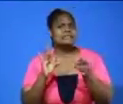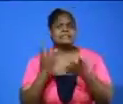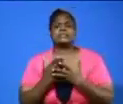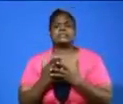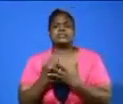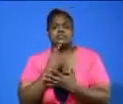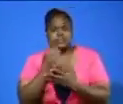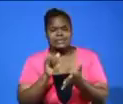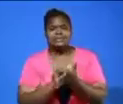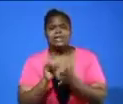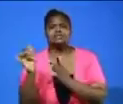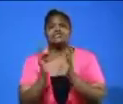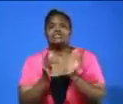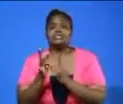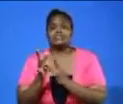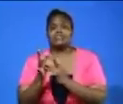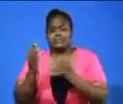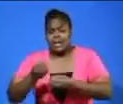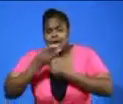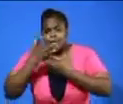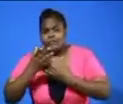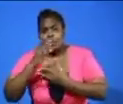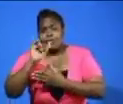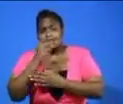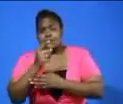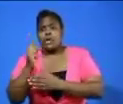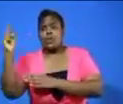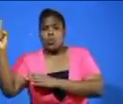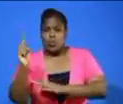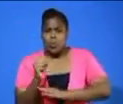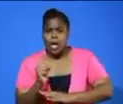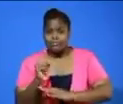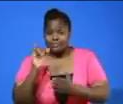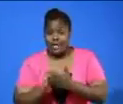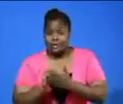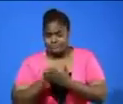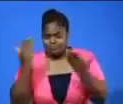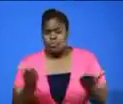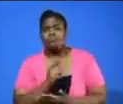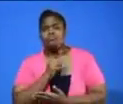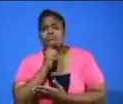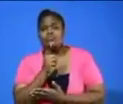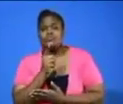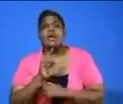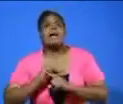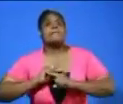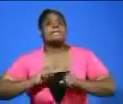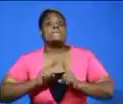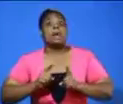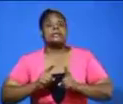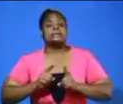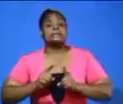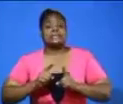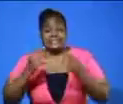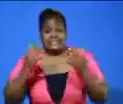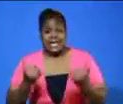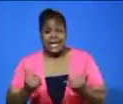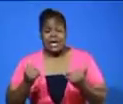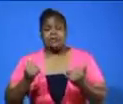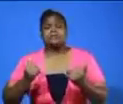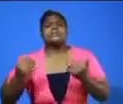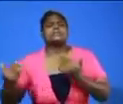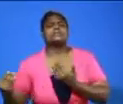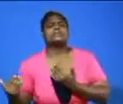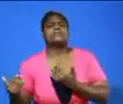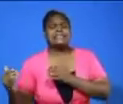said that Jesus said, this is Elijah, we was about to come. That was present truth. But there is a present truth with the